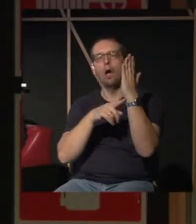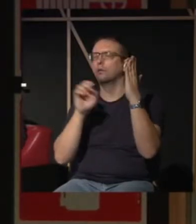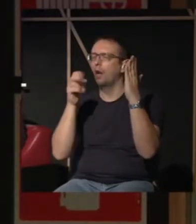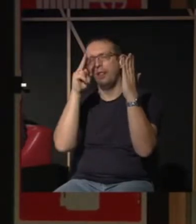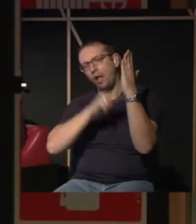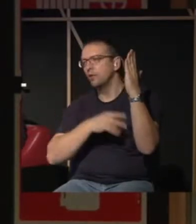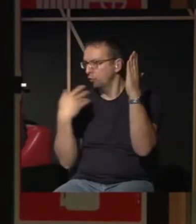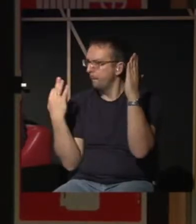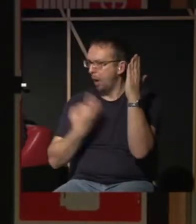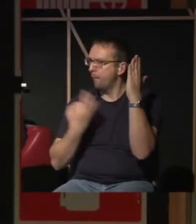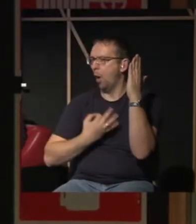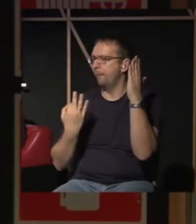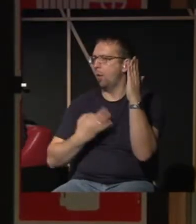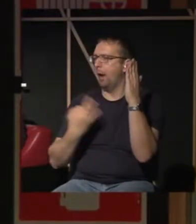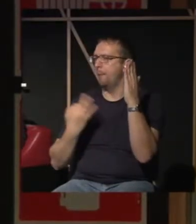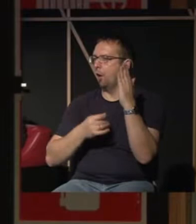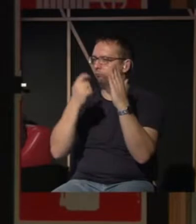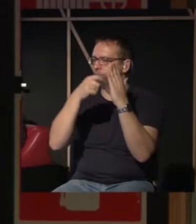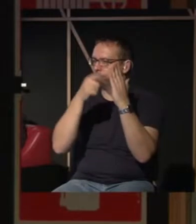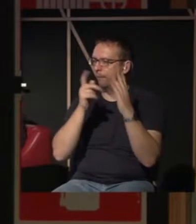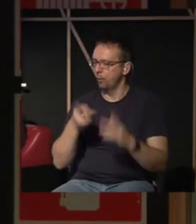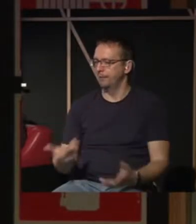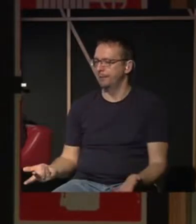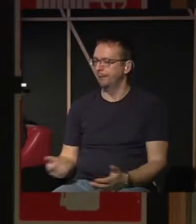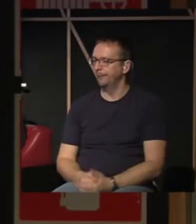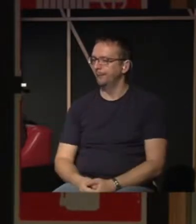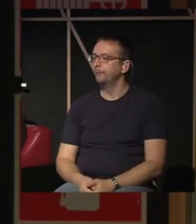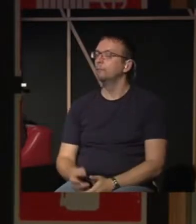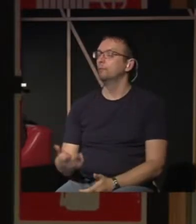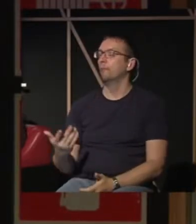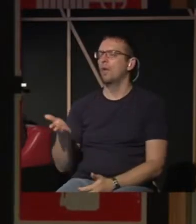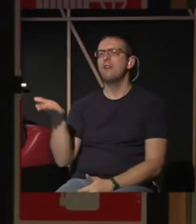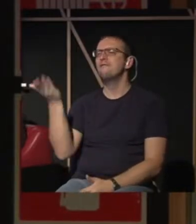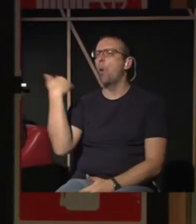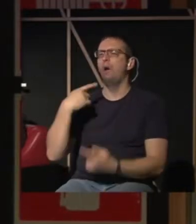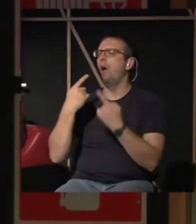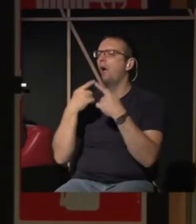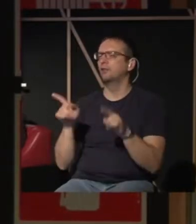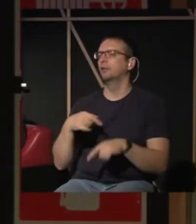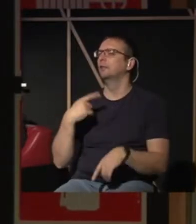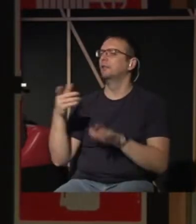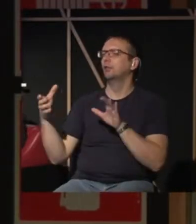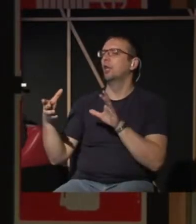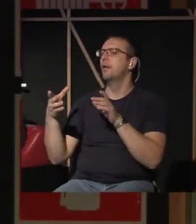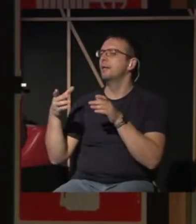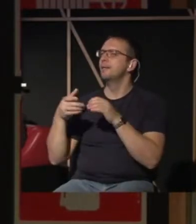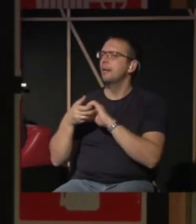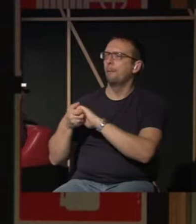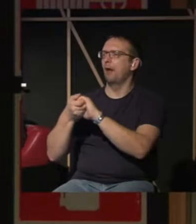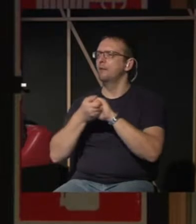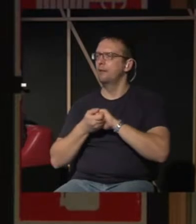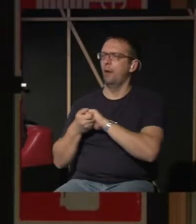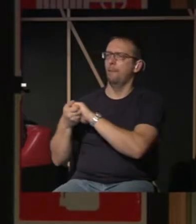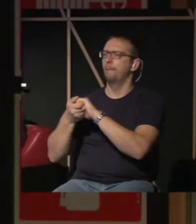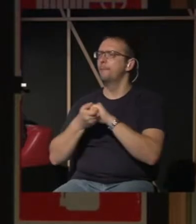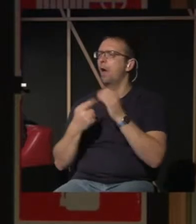accessibility requirements that were put into a legally obliging document by the